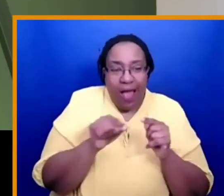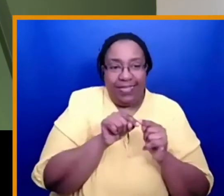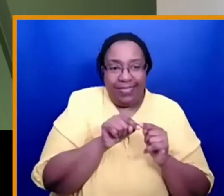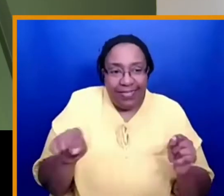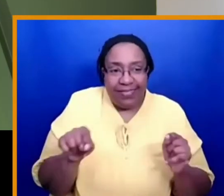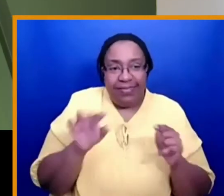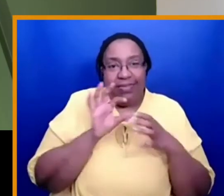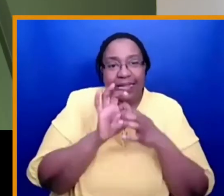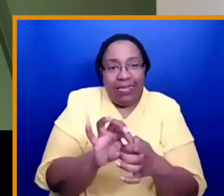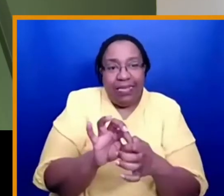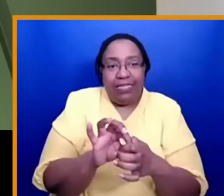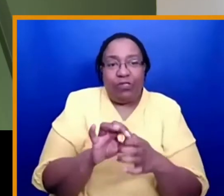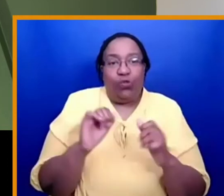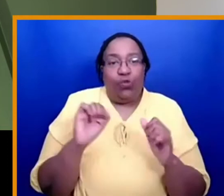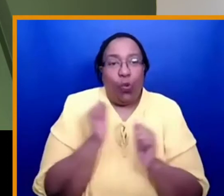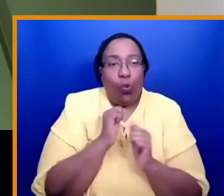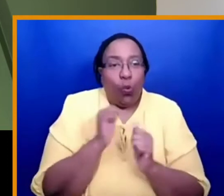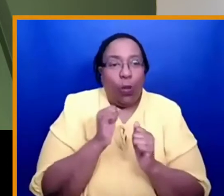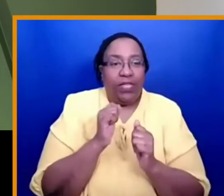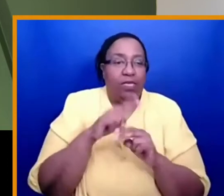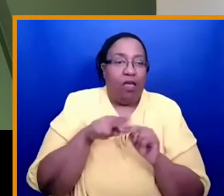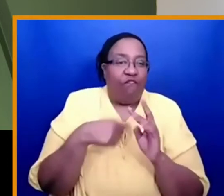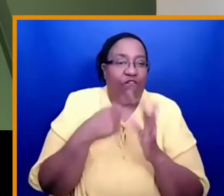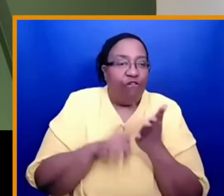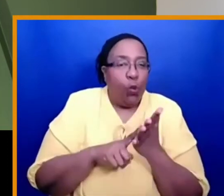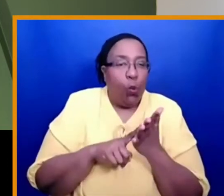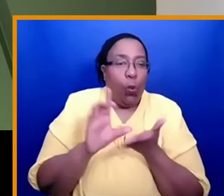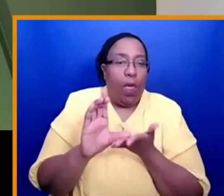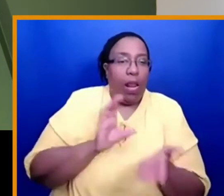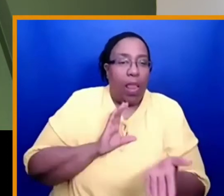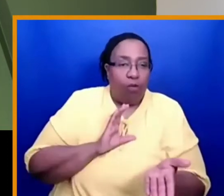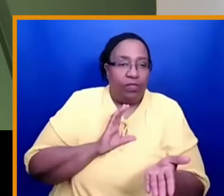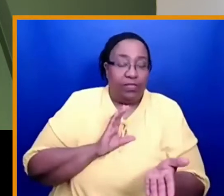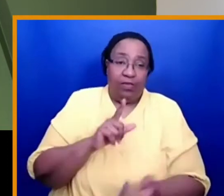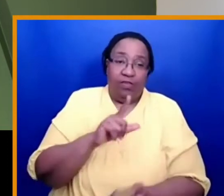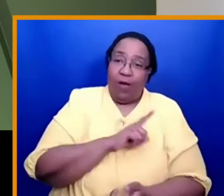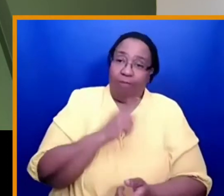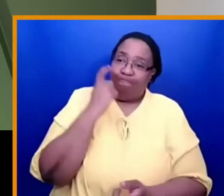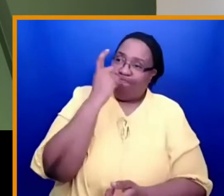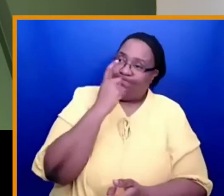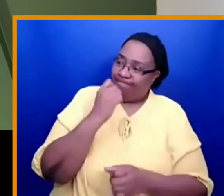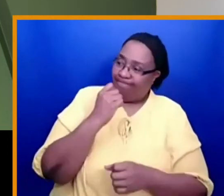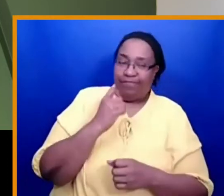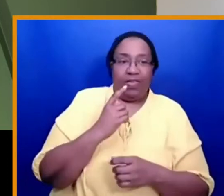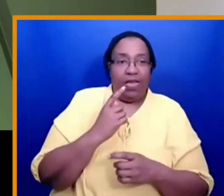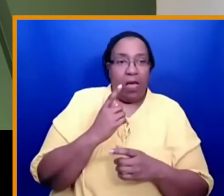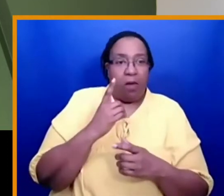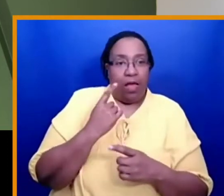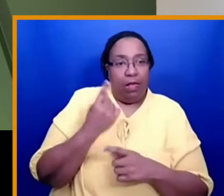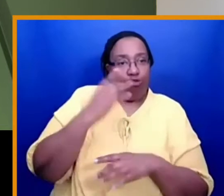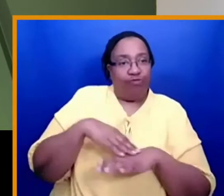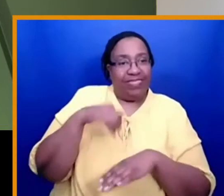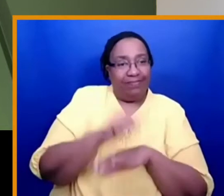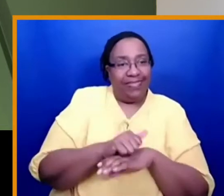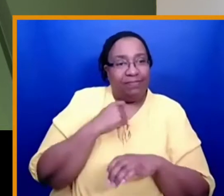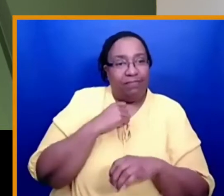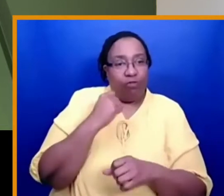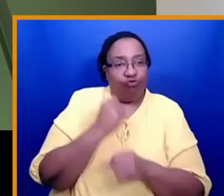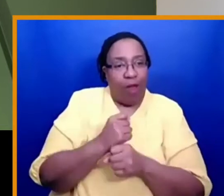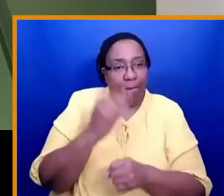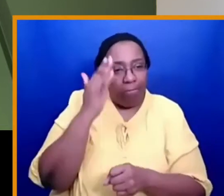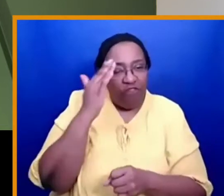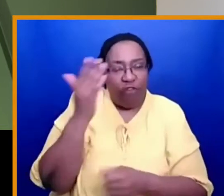reason for that is that I'm bringing up an issue my grandma raised with me at Christmas time. There's a lot of policy benefiting